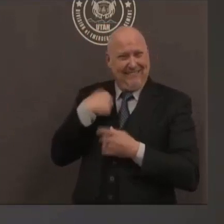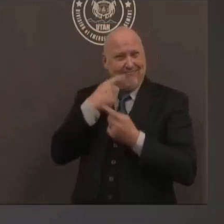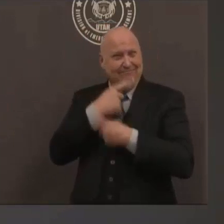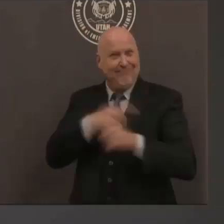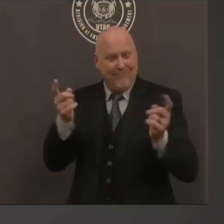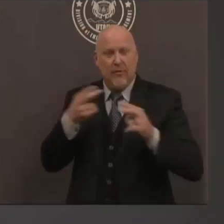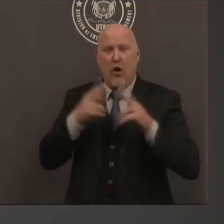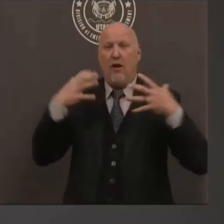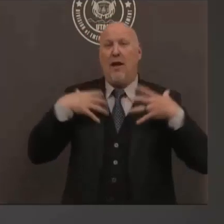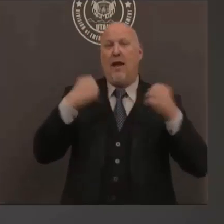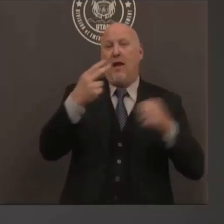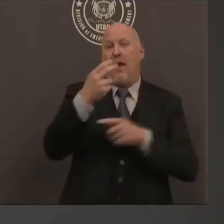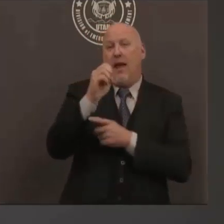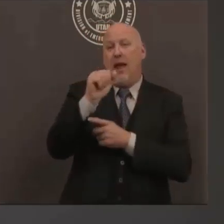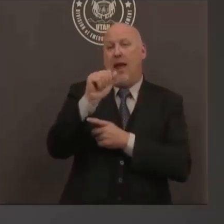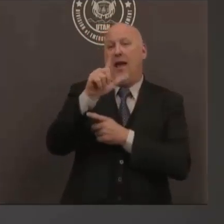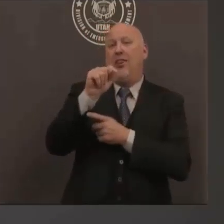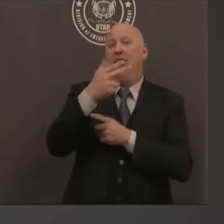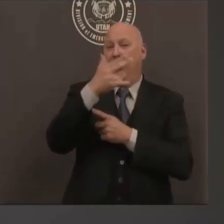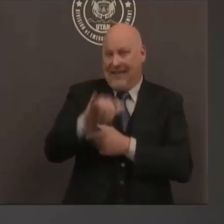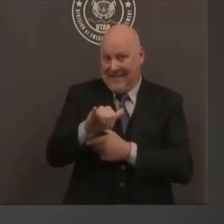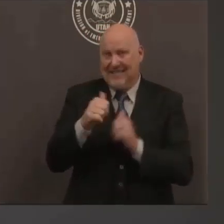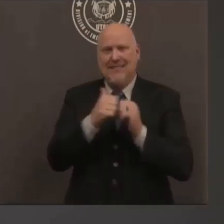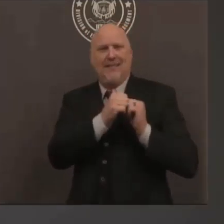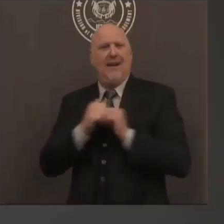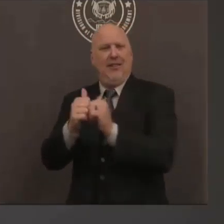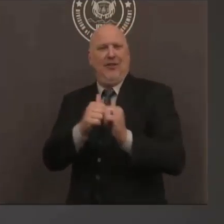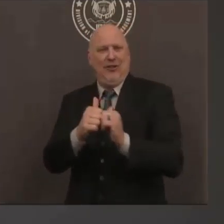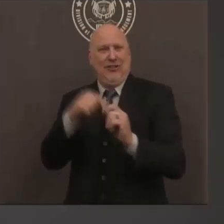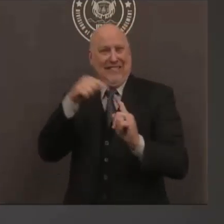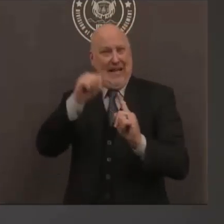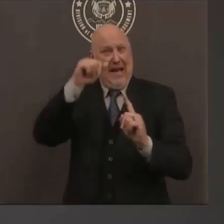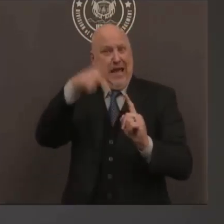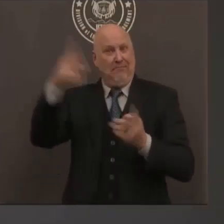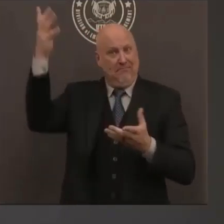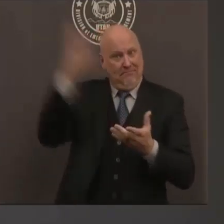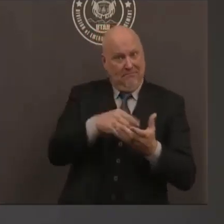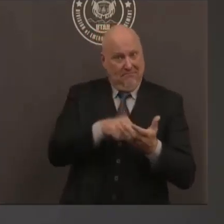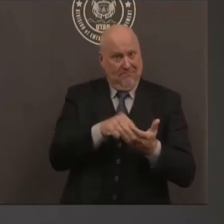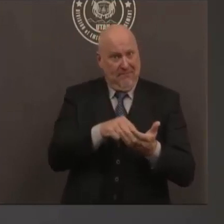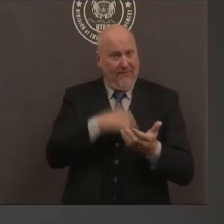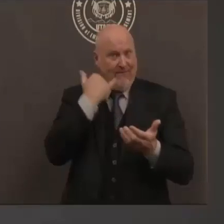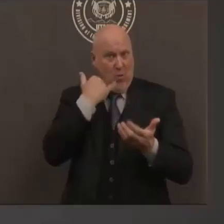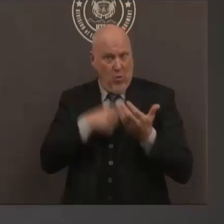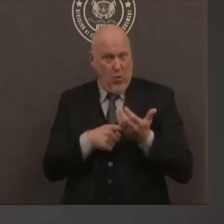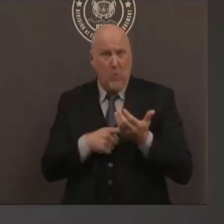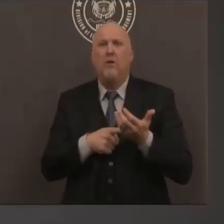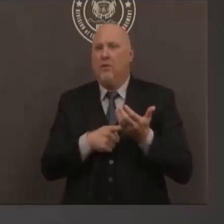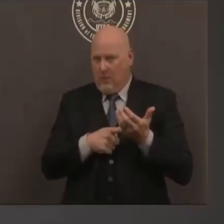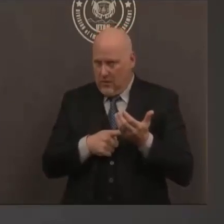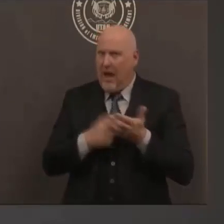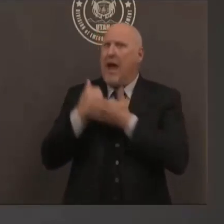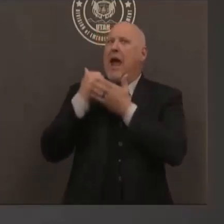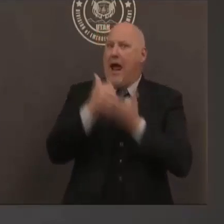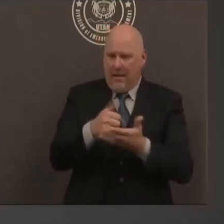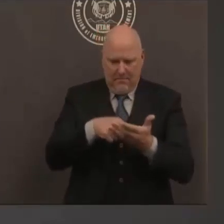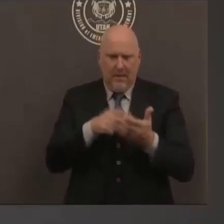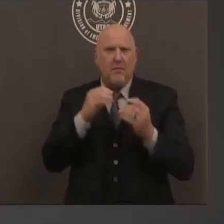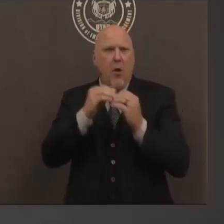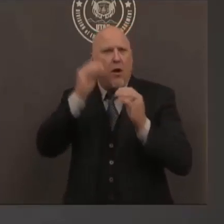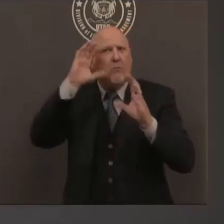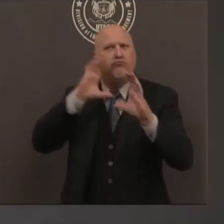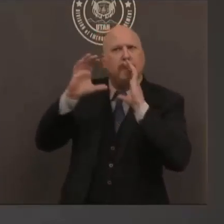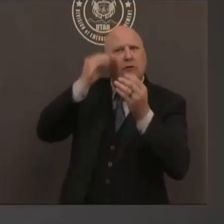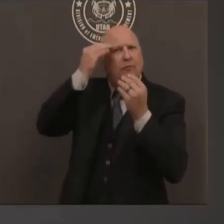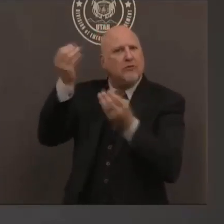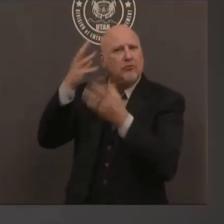or Google, Healthy Together app, which will help you be informed as you travel. Again, it's voluntary.